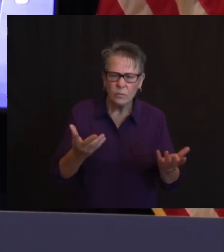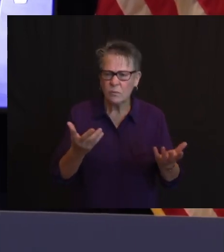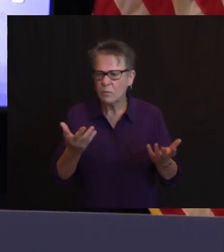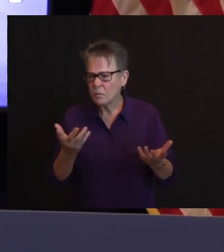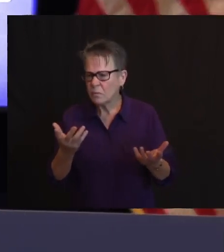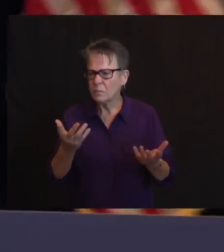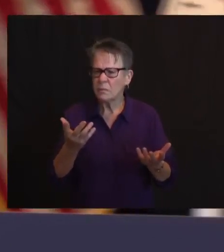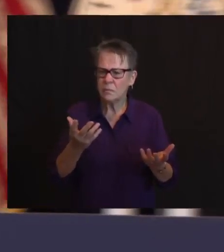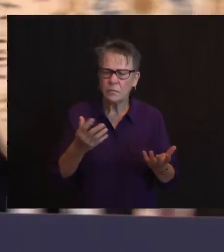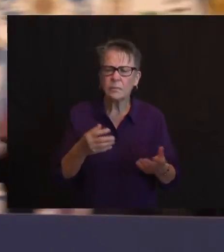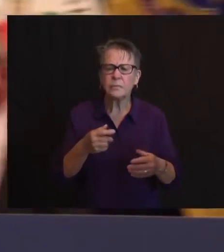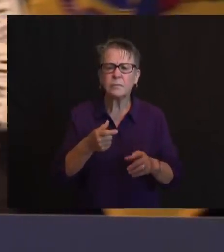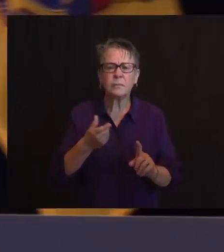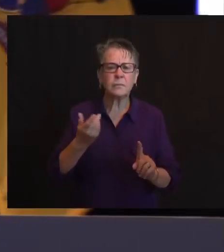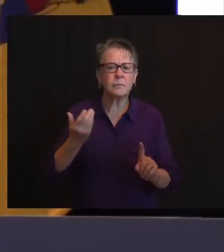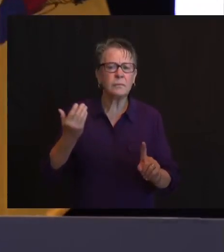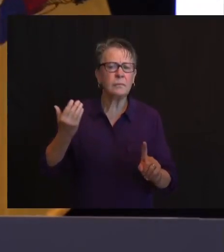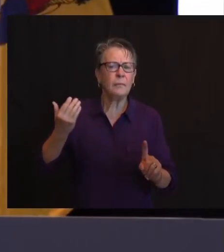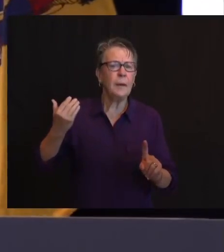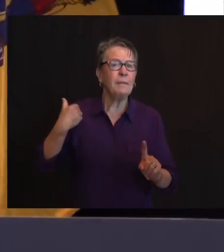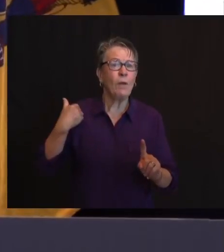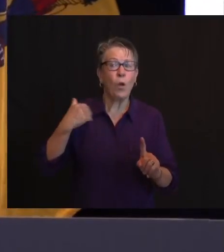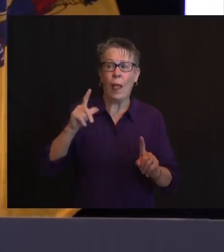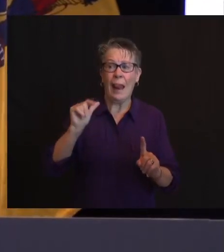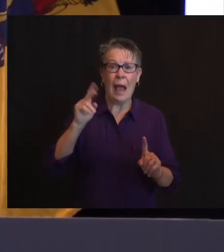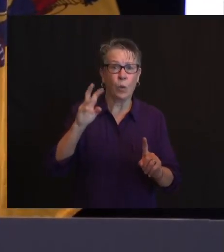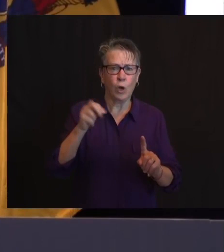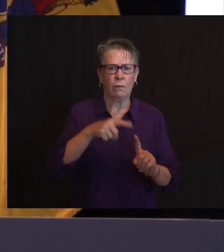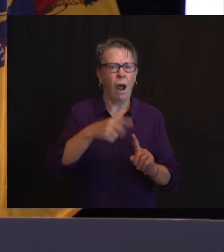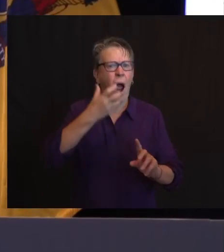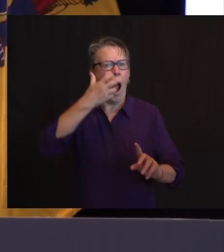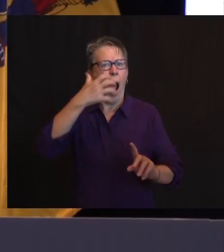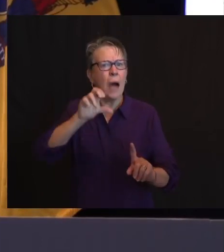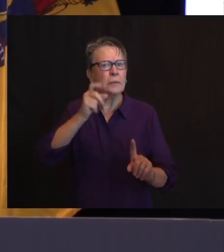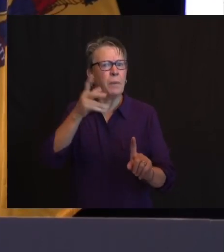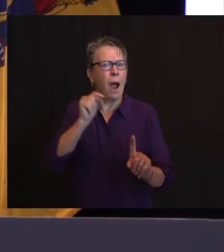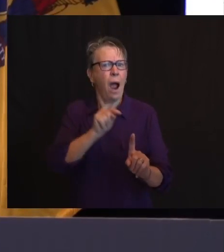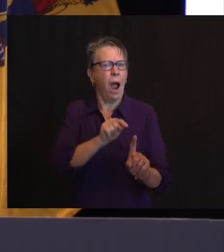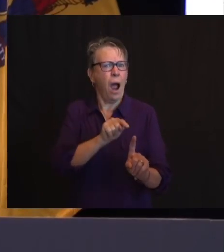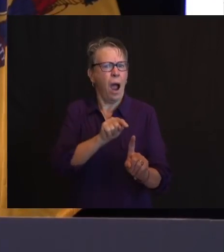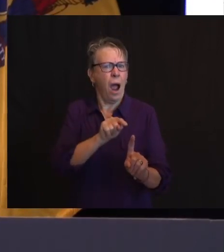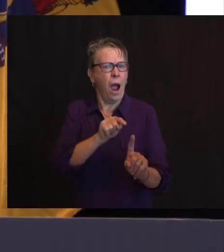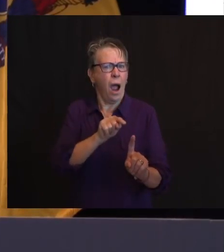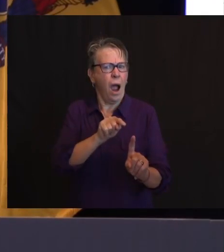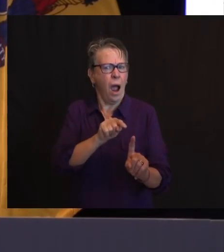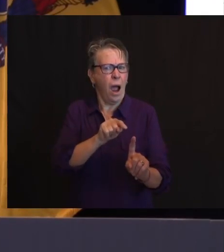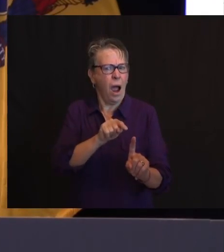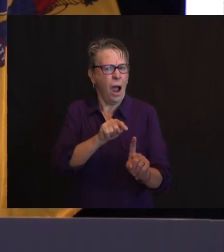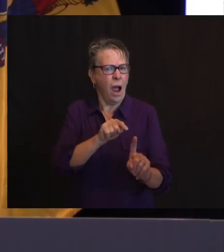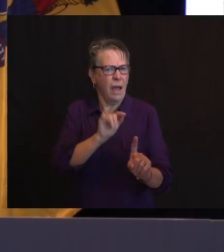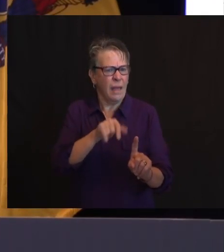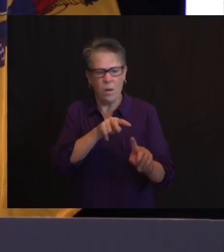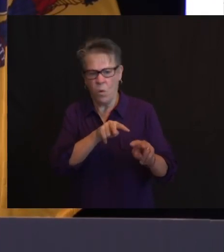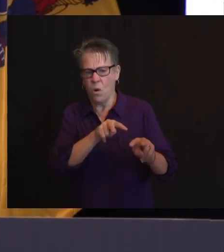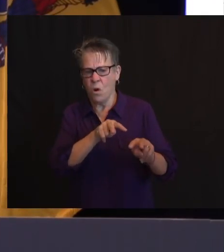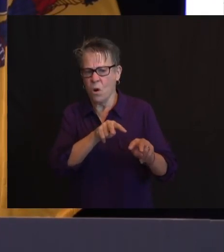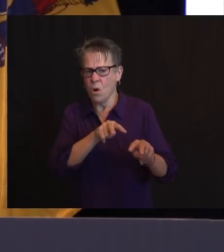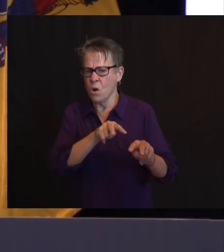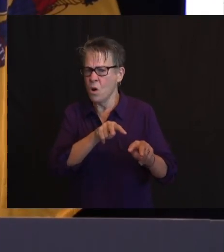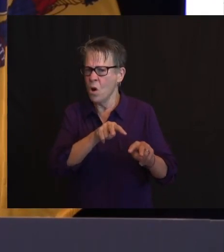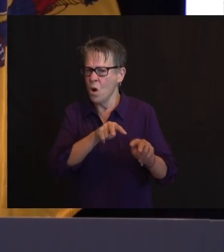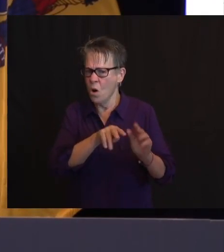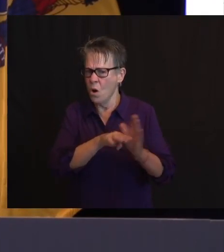And it's fair to say, I don't want to put words in your mouth, we're probably a little bit delayed on tracking down because of the Yes.